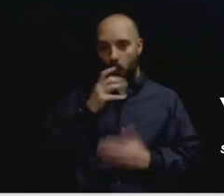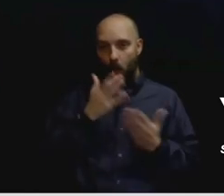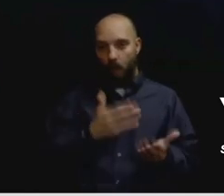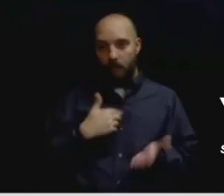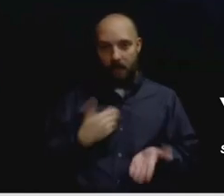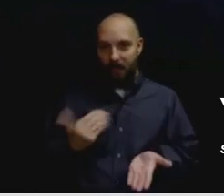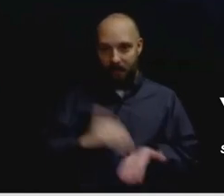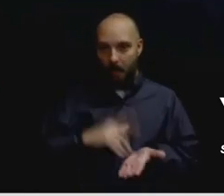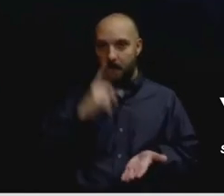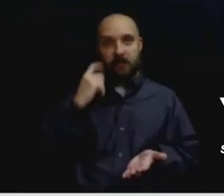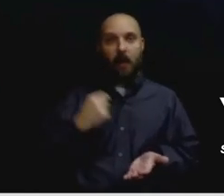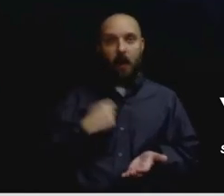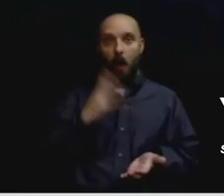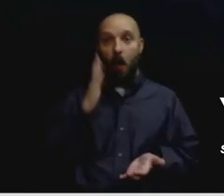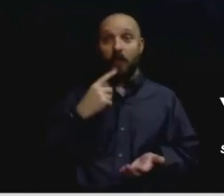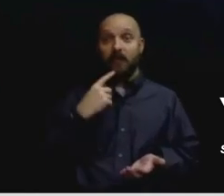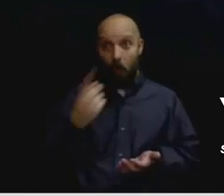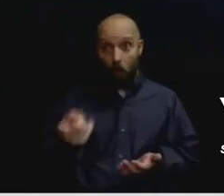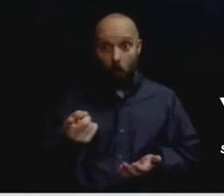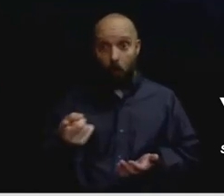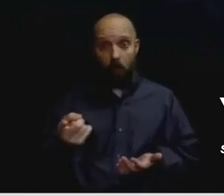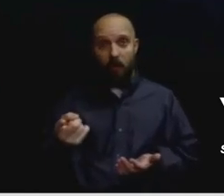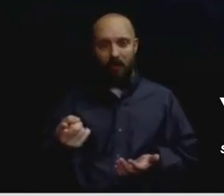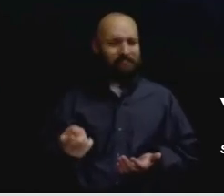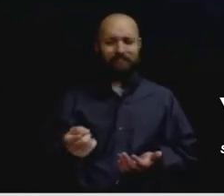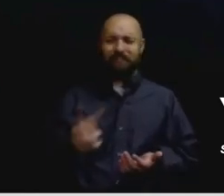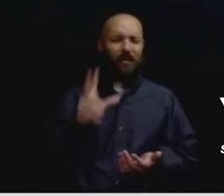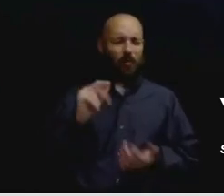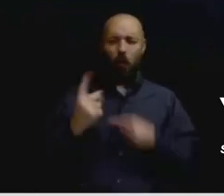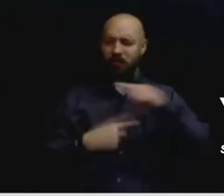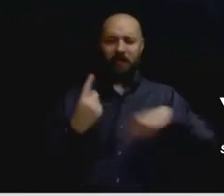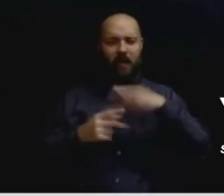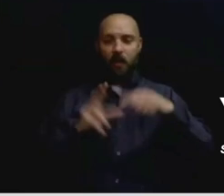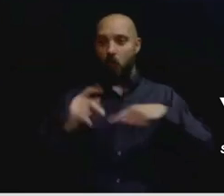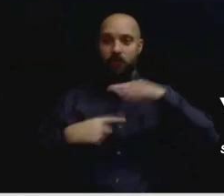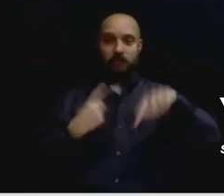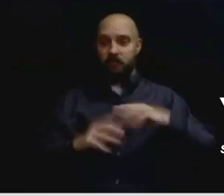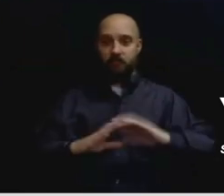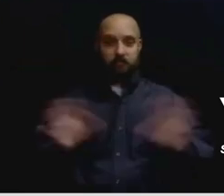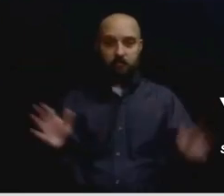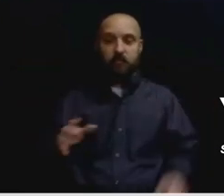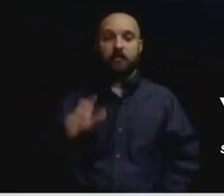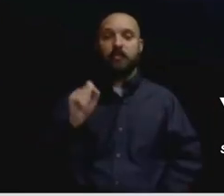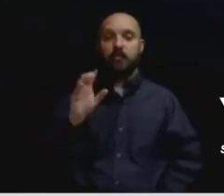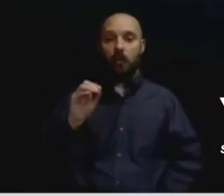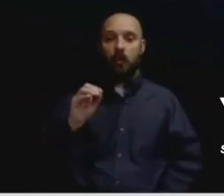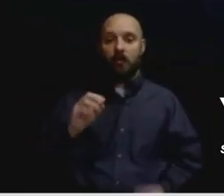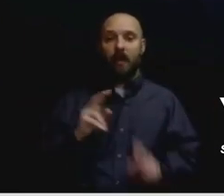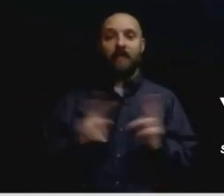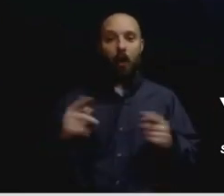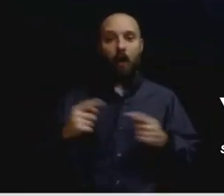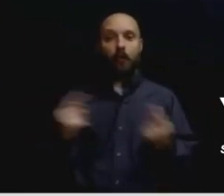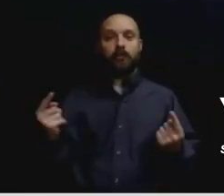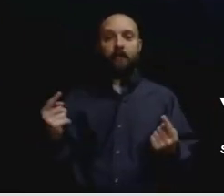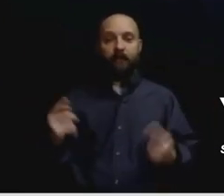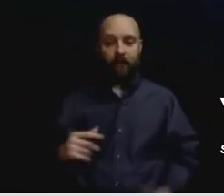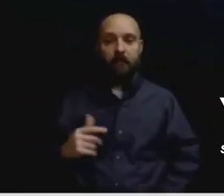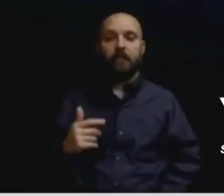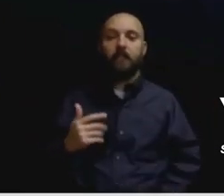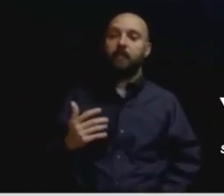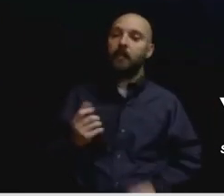because I would tell you, no spin, no spin. So it's super aversive. Make